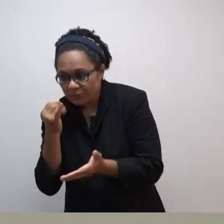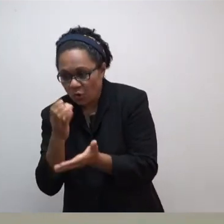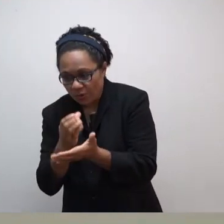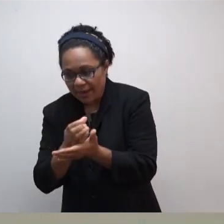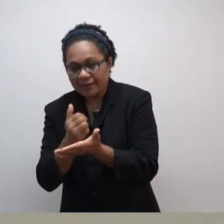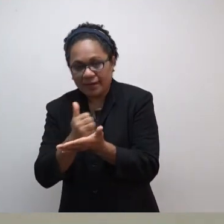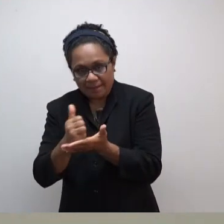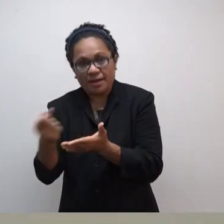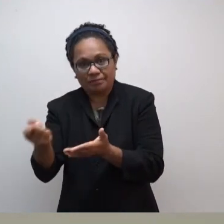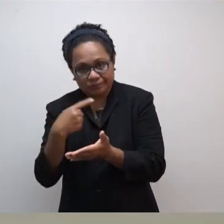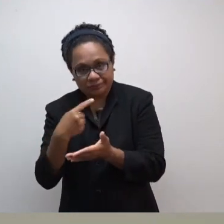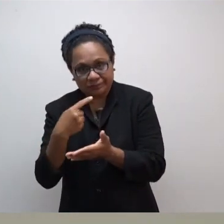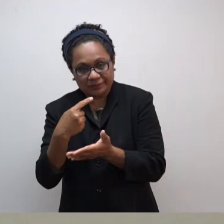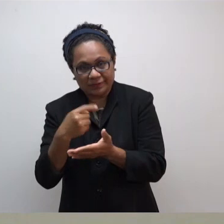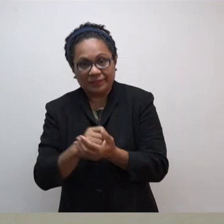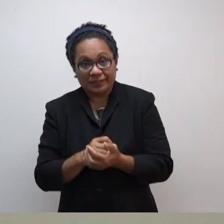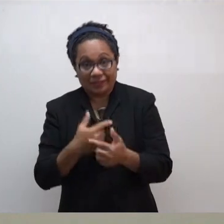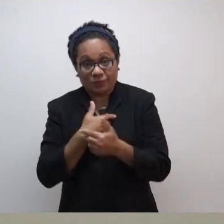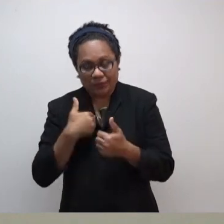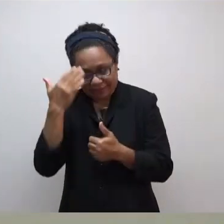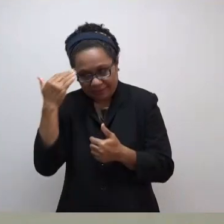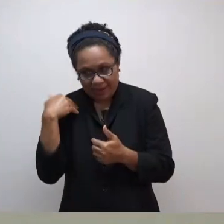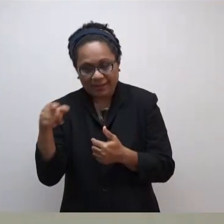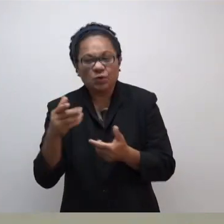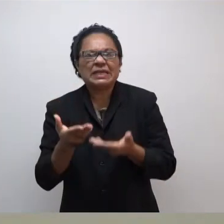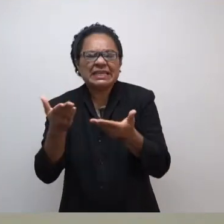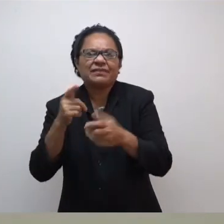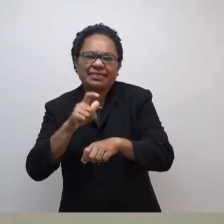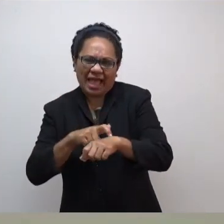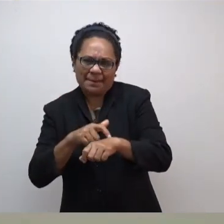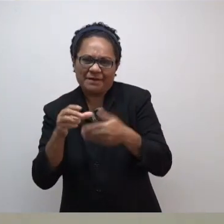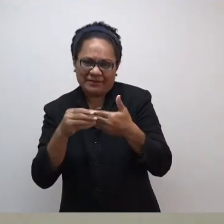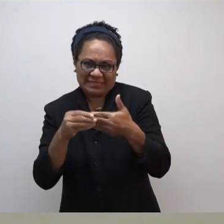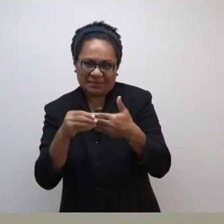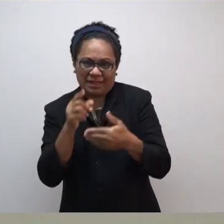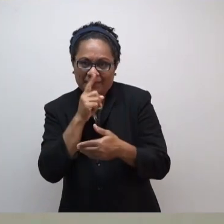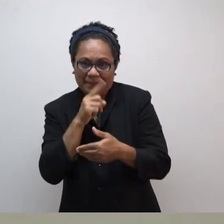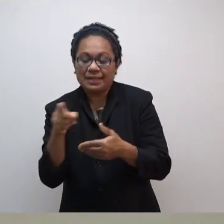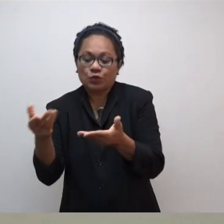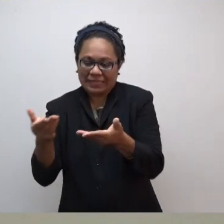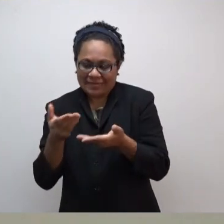the information that they provide is accurate and most up to date.